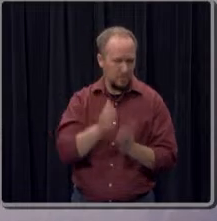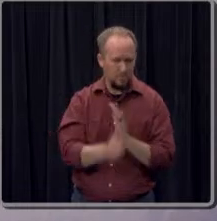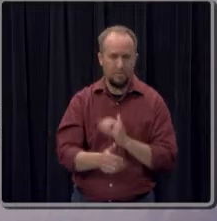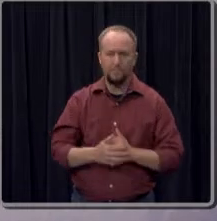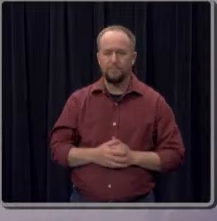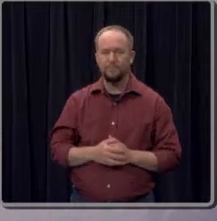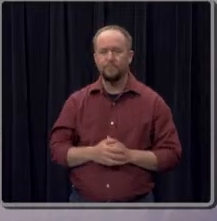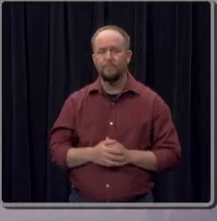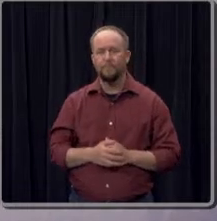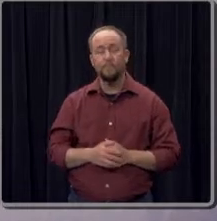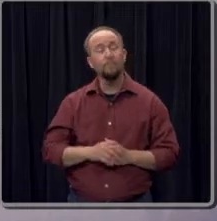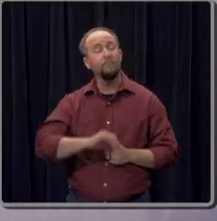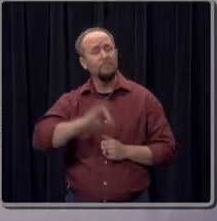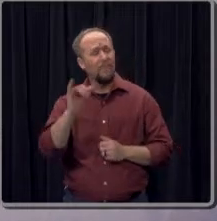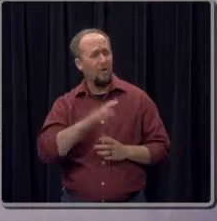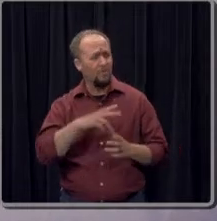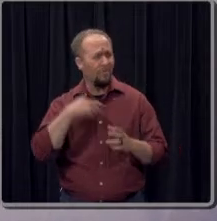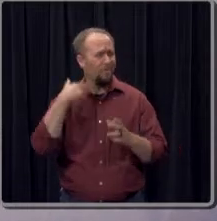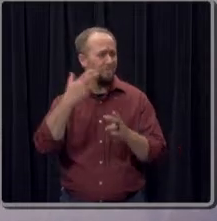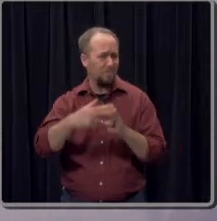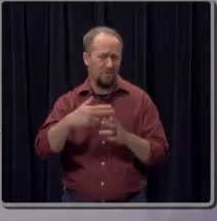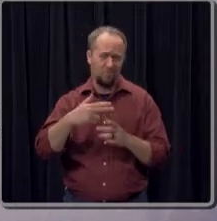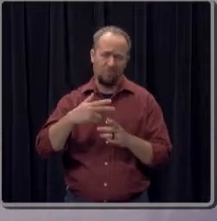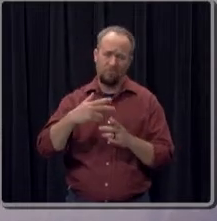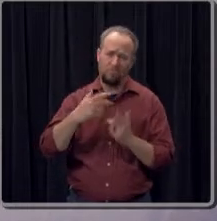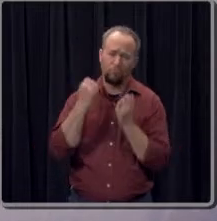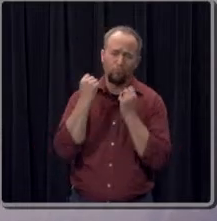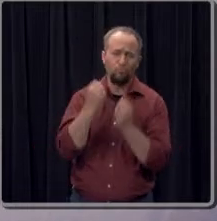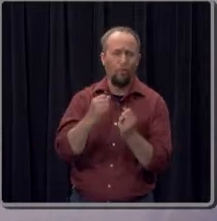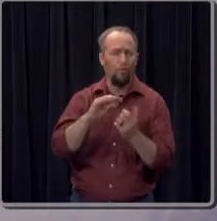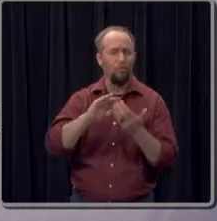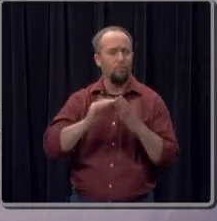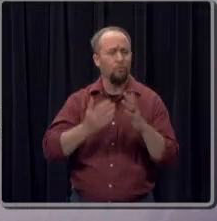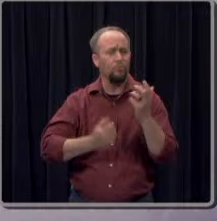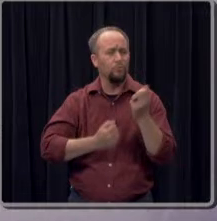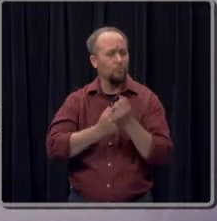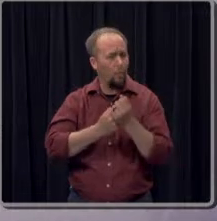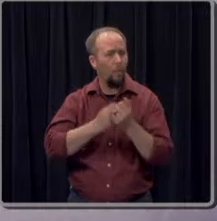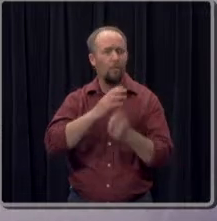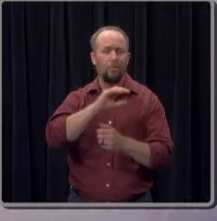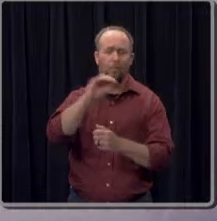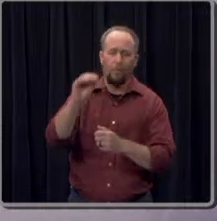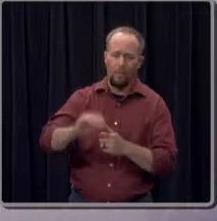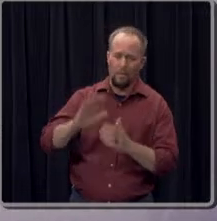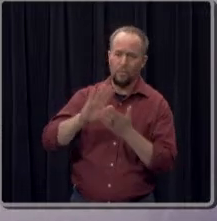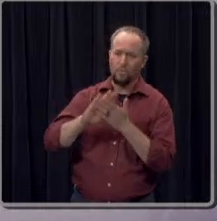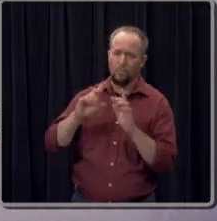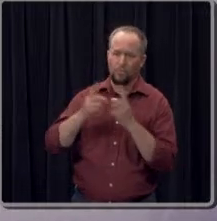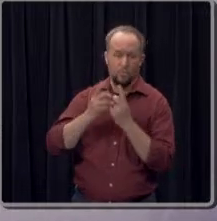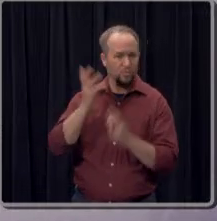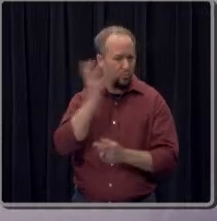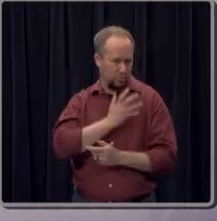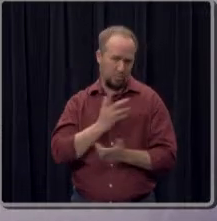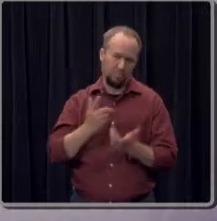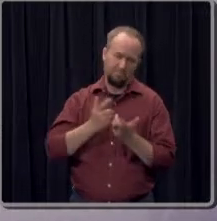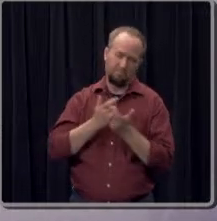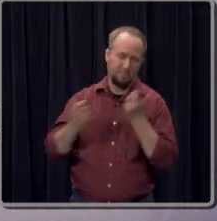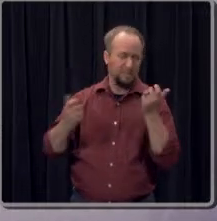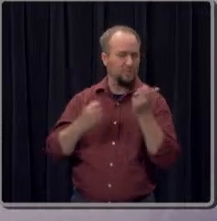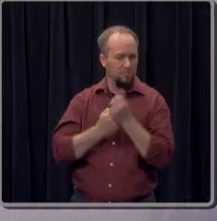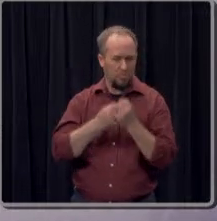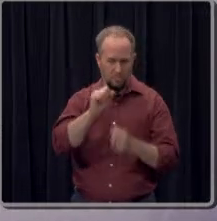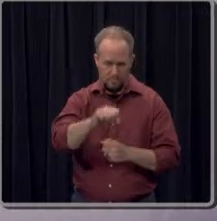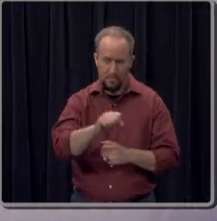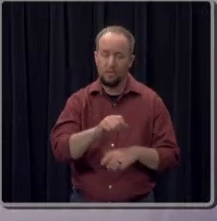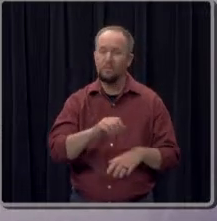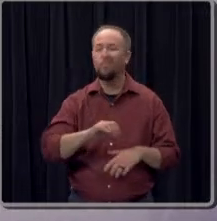And I've mentioned all throughout my presentation about the strong community support and the Olathe district being a huge support, but we do get